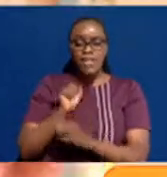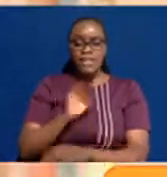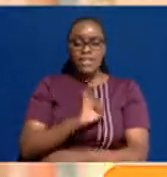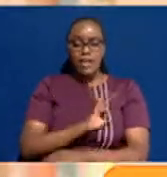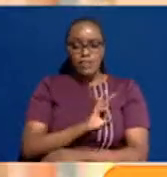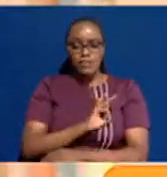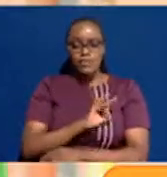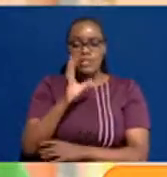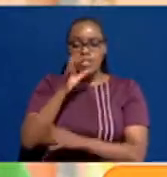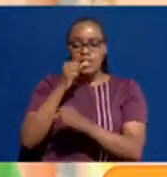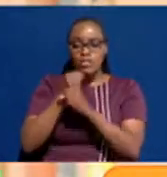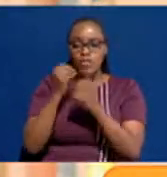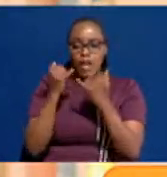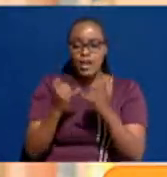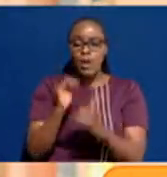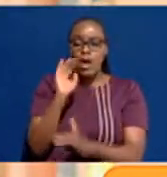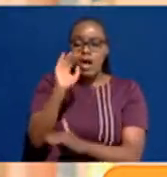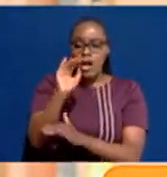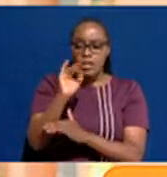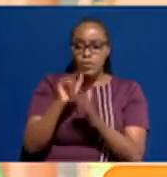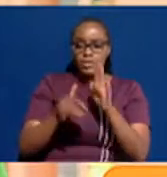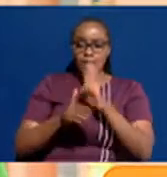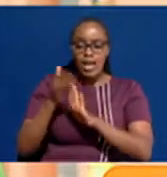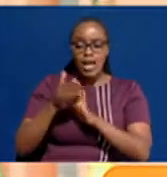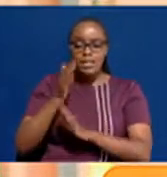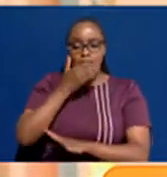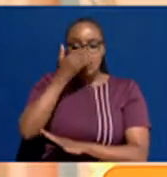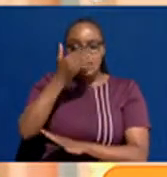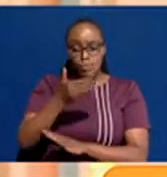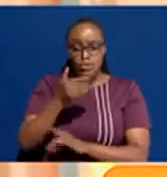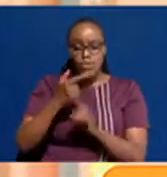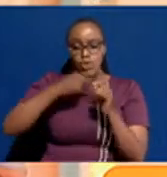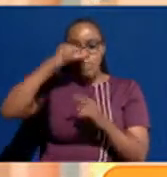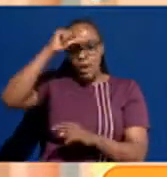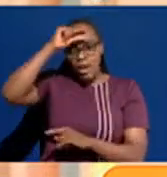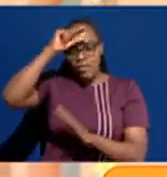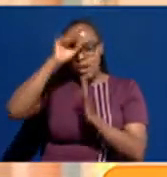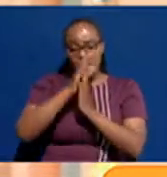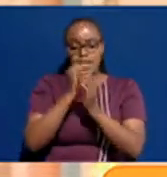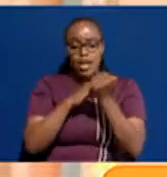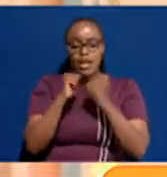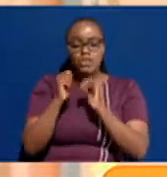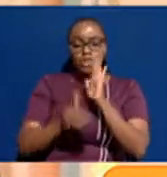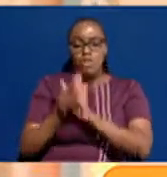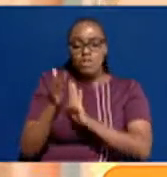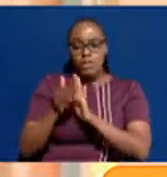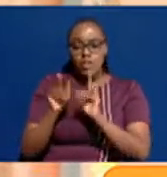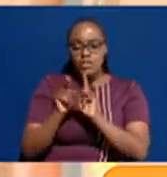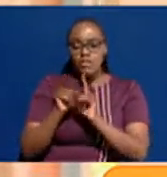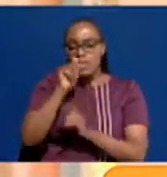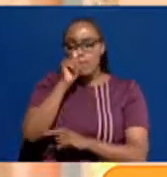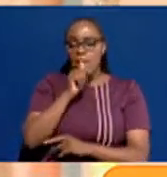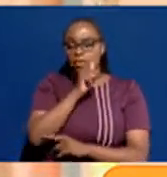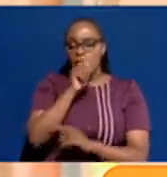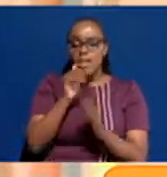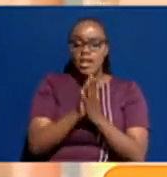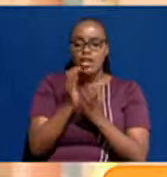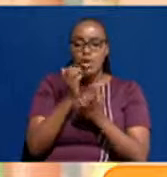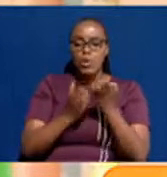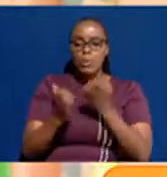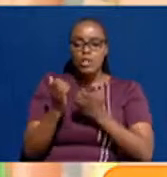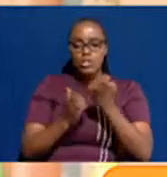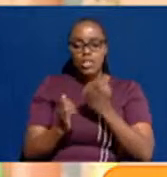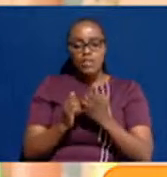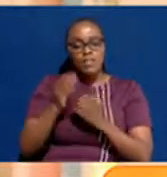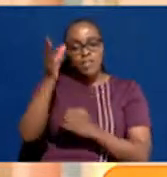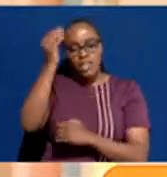The stakeholders are now demanding urgent response from the government and quick action to avert the privatization and commercialization